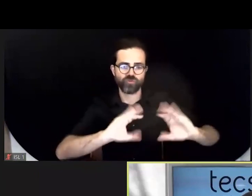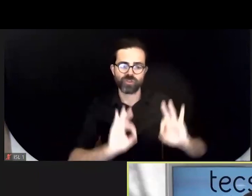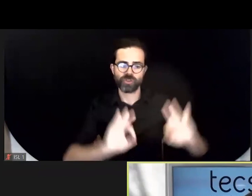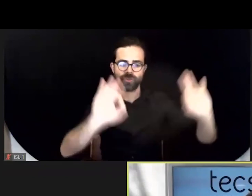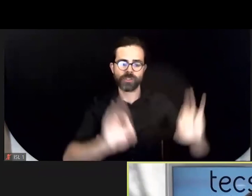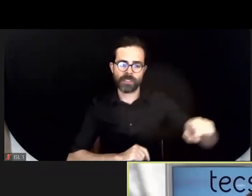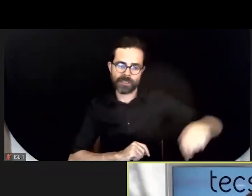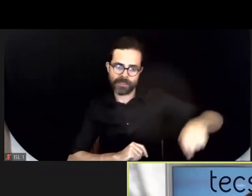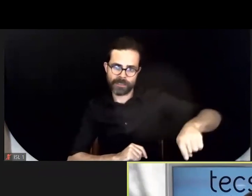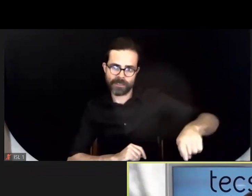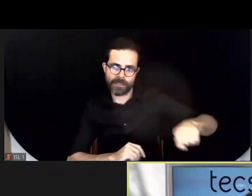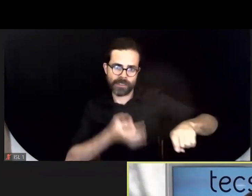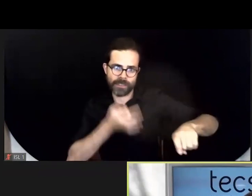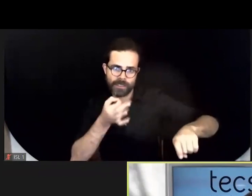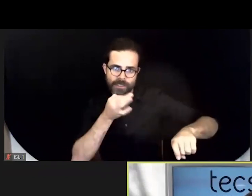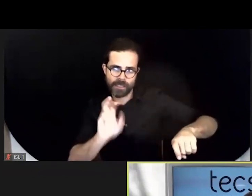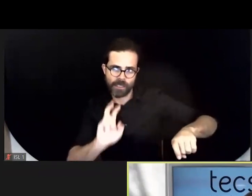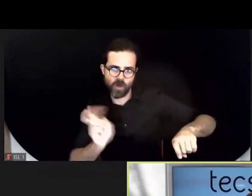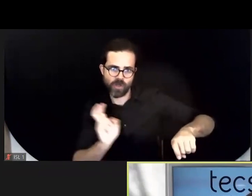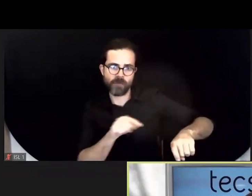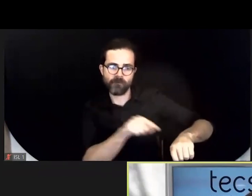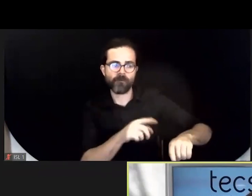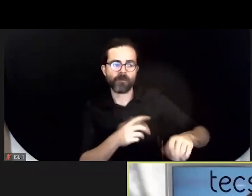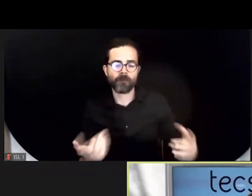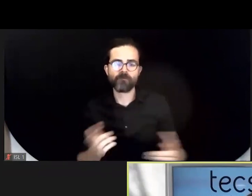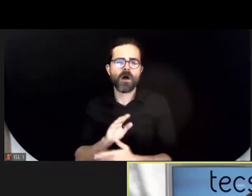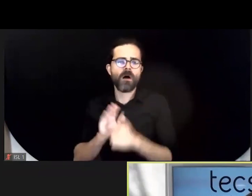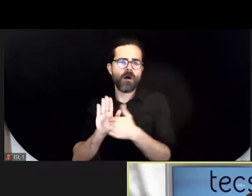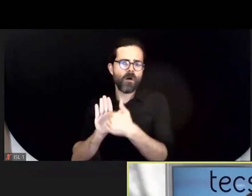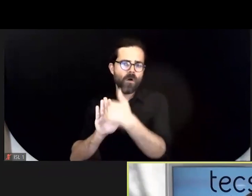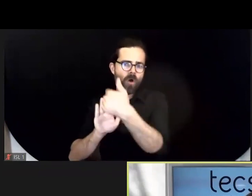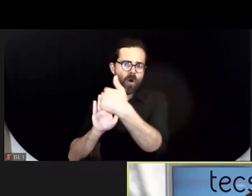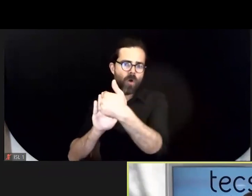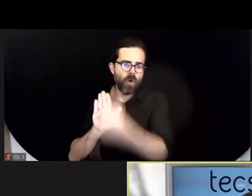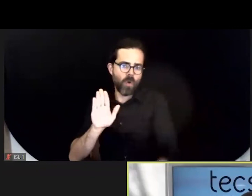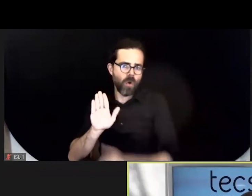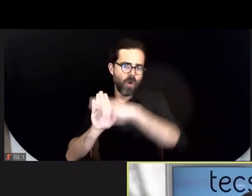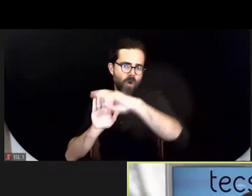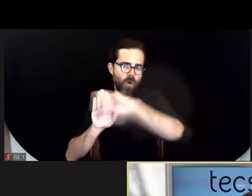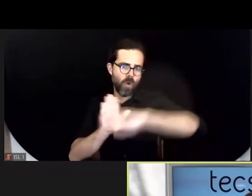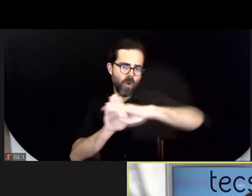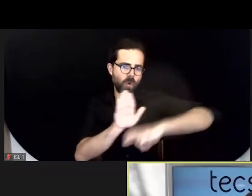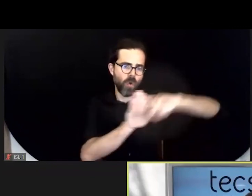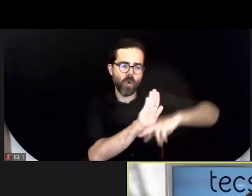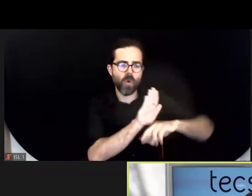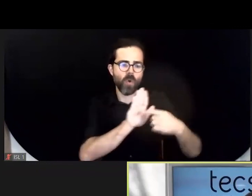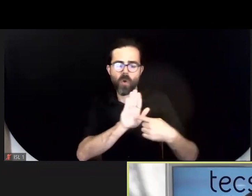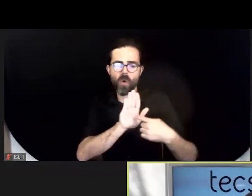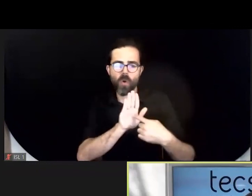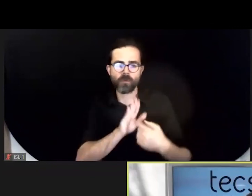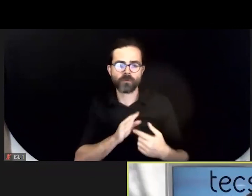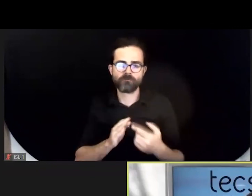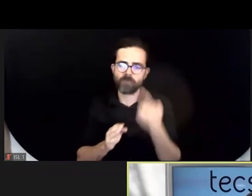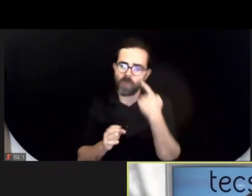working groups in order to review this rule every some time. And it's also a really